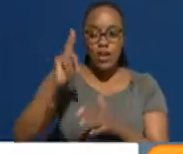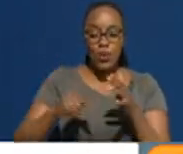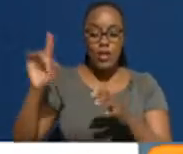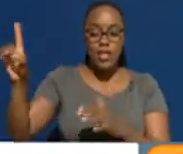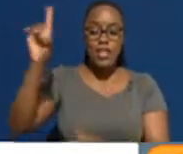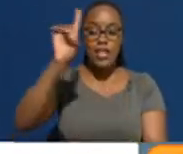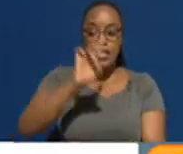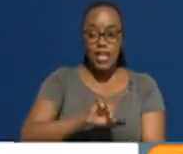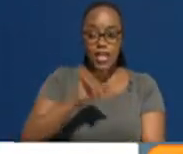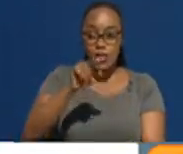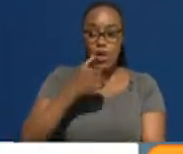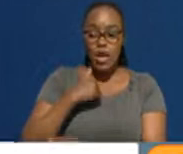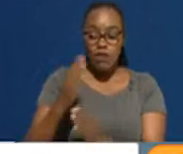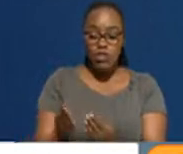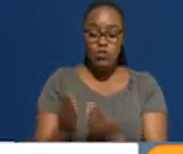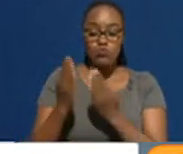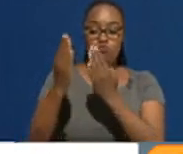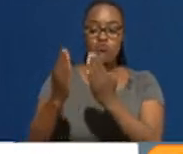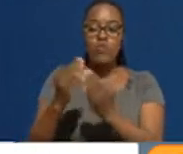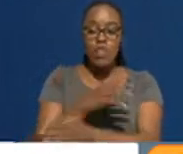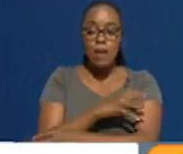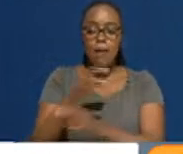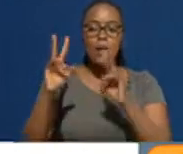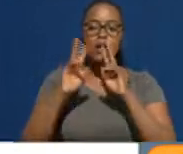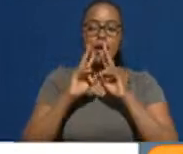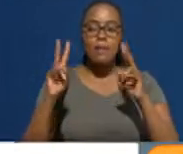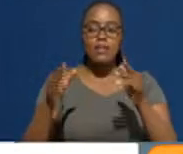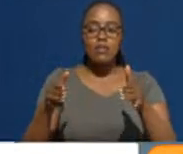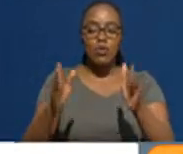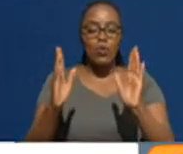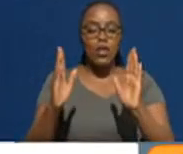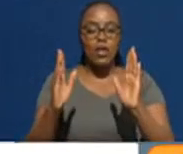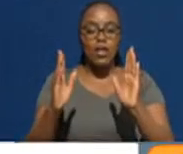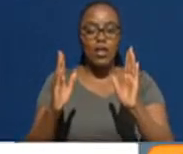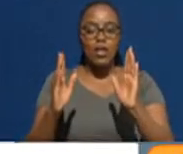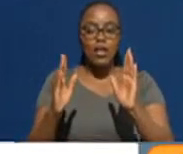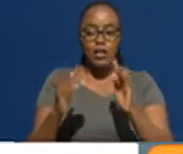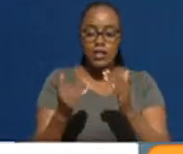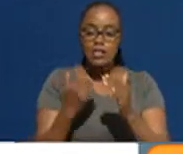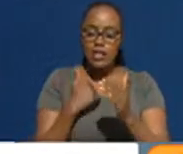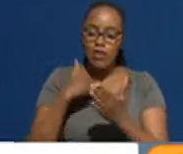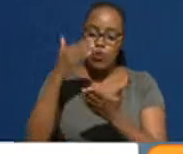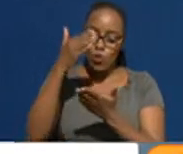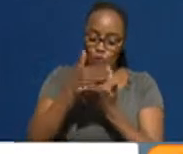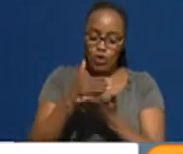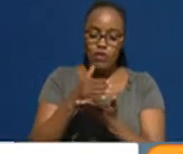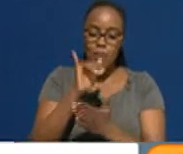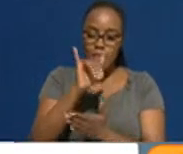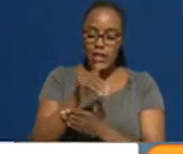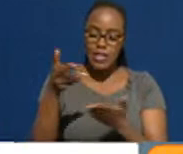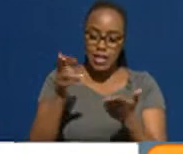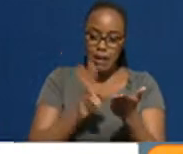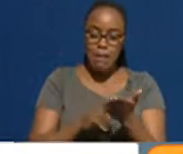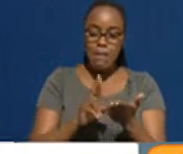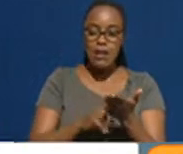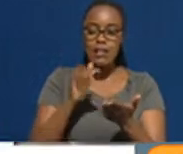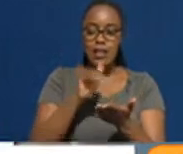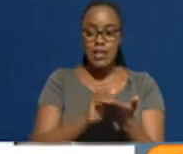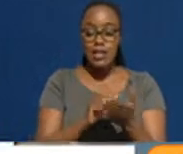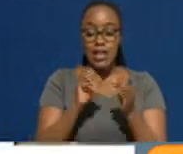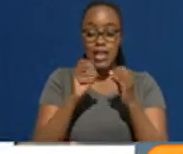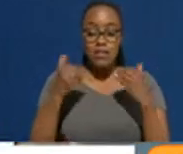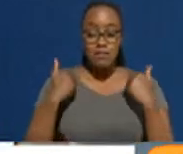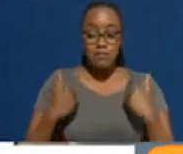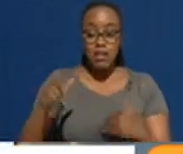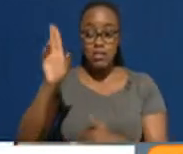day you hand over power peacefully. Mm. I still reiterate those statements. Therefore, if I